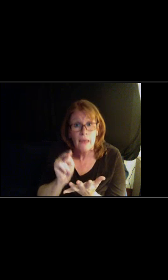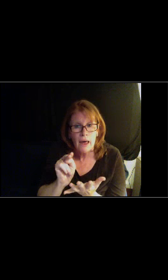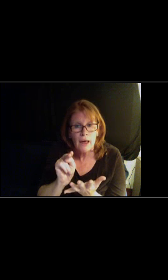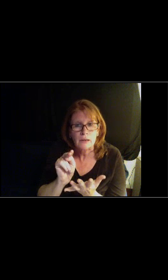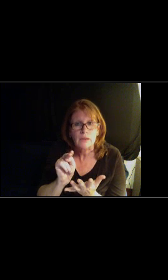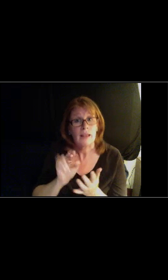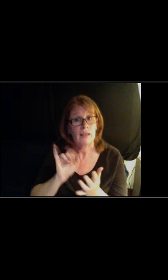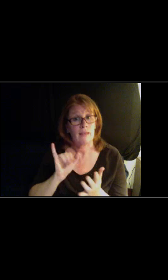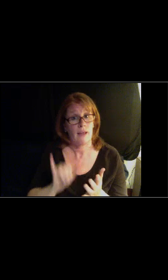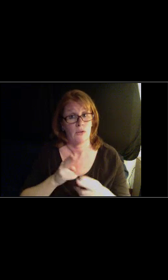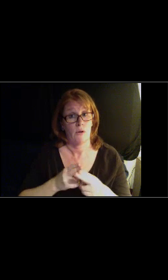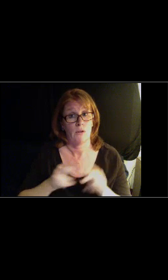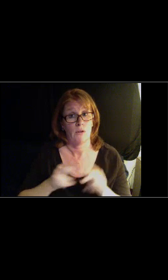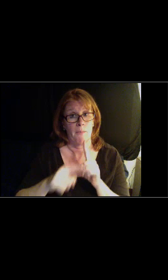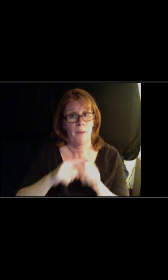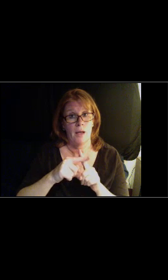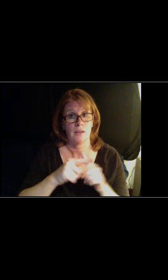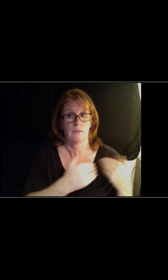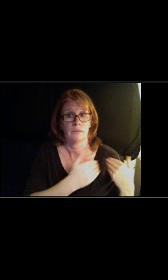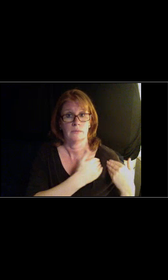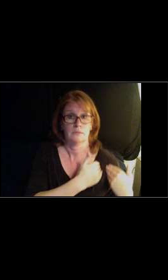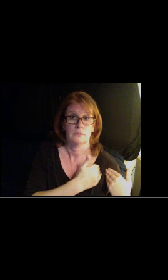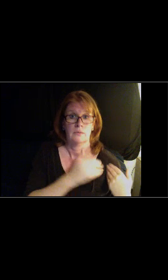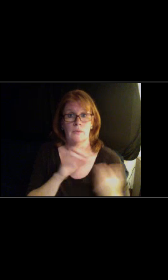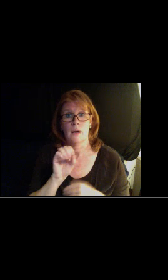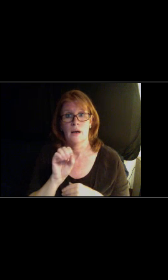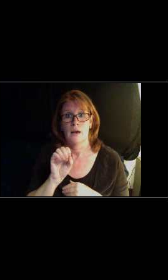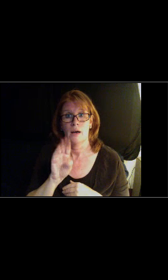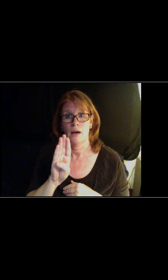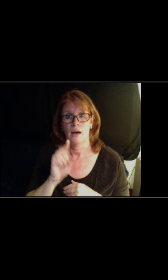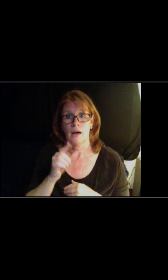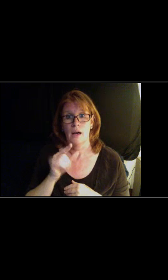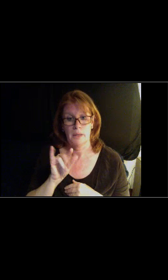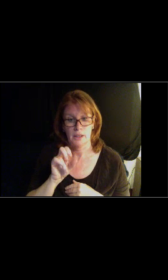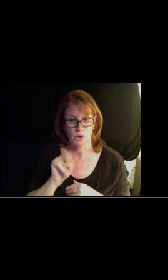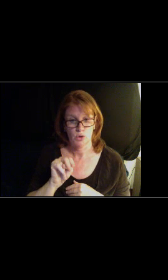takes on that responsibility of expanding on each of those treatments.